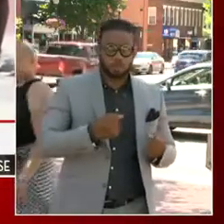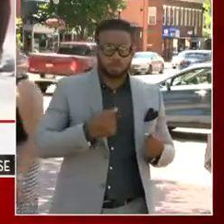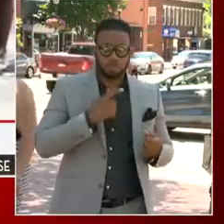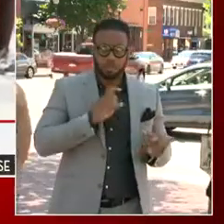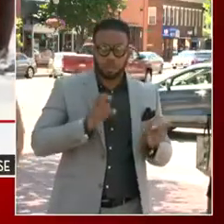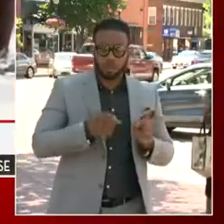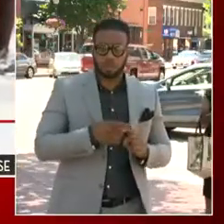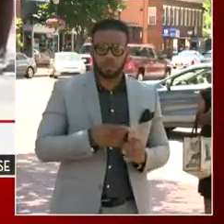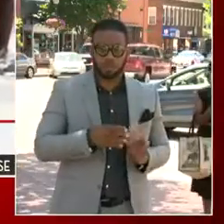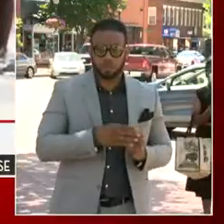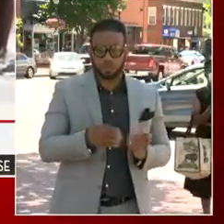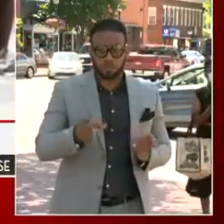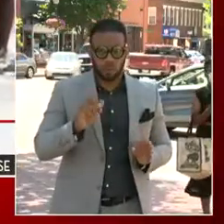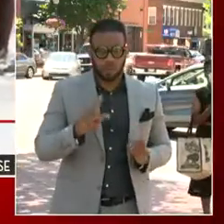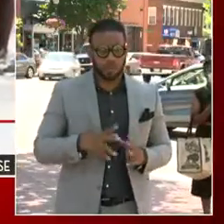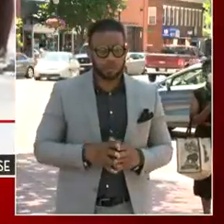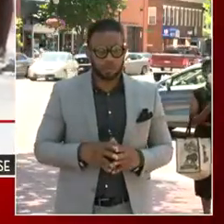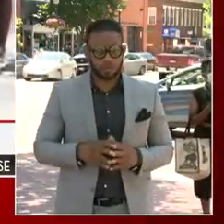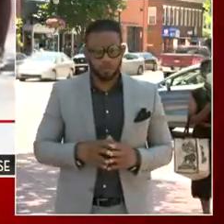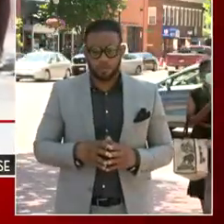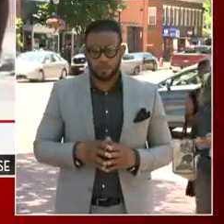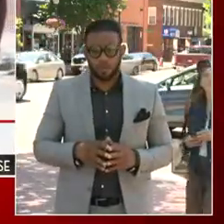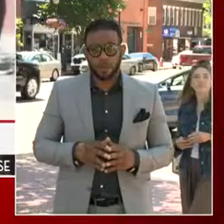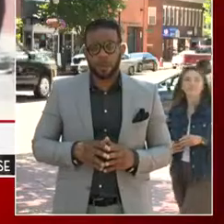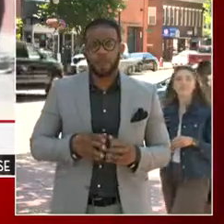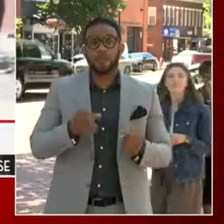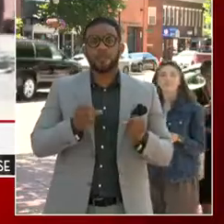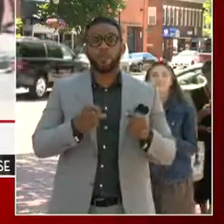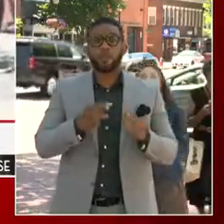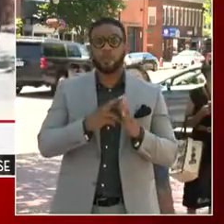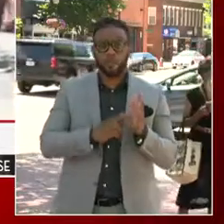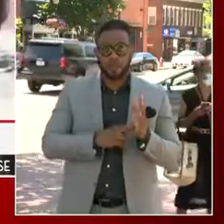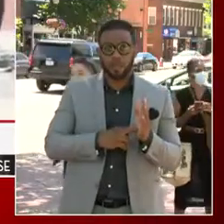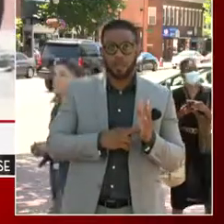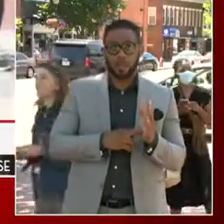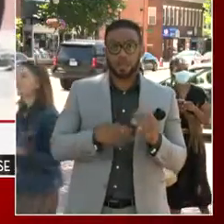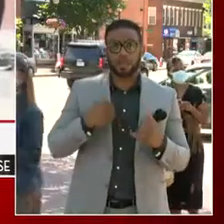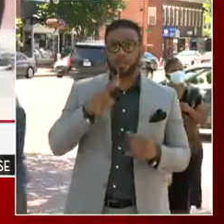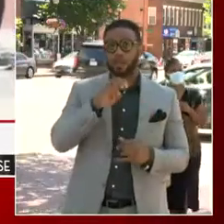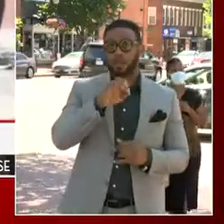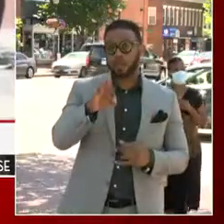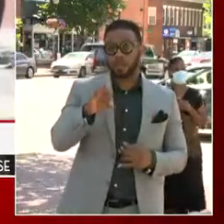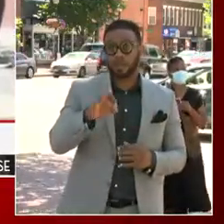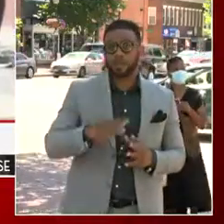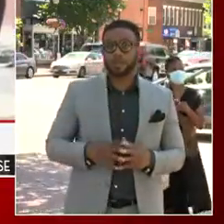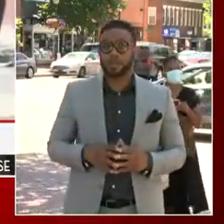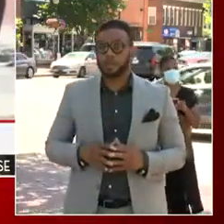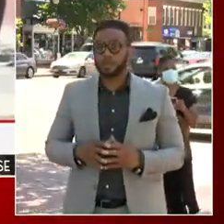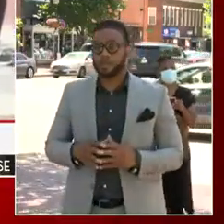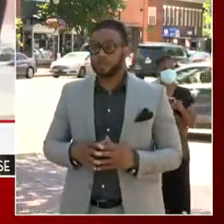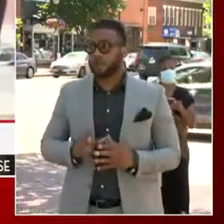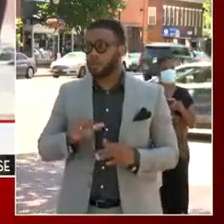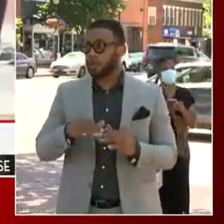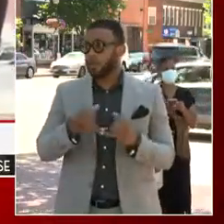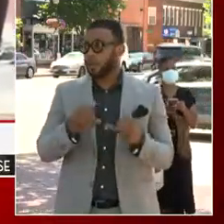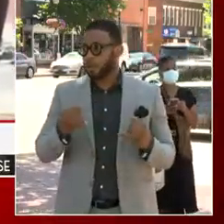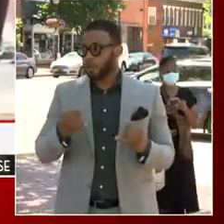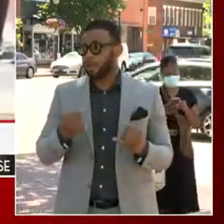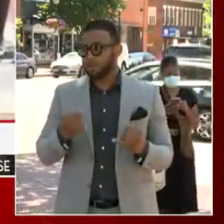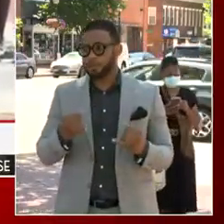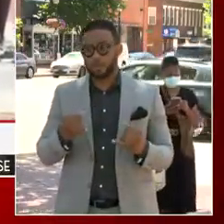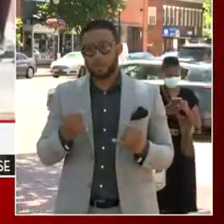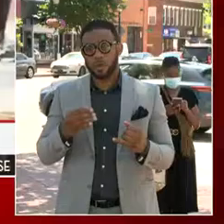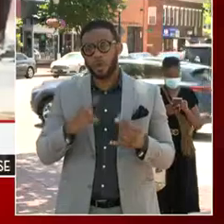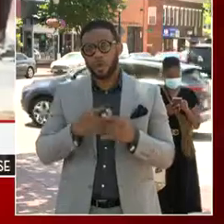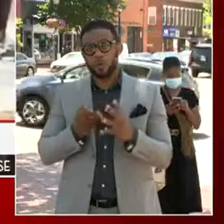23, 2020. Vehicle registration since 2009. You have to go online or you have to renew